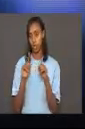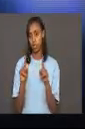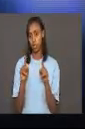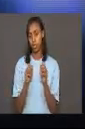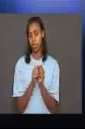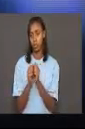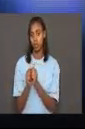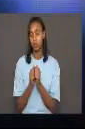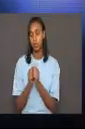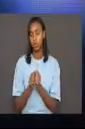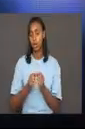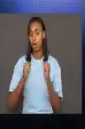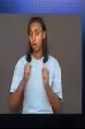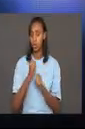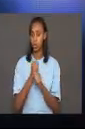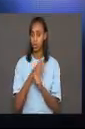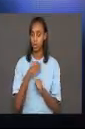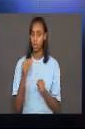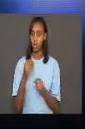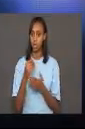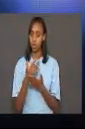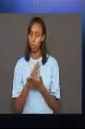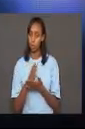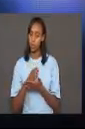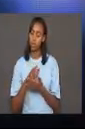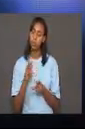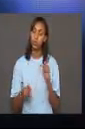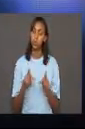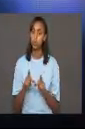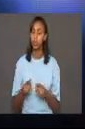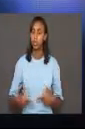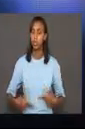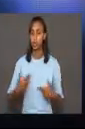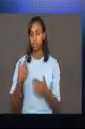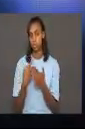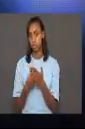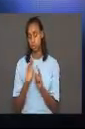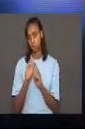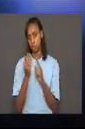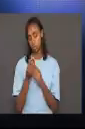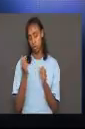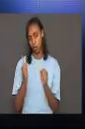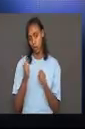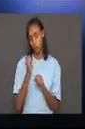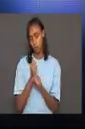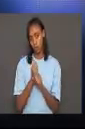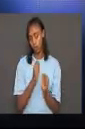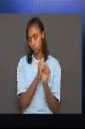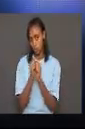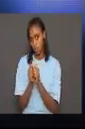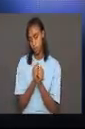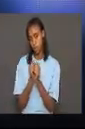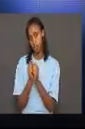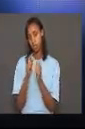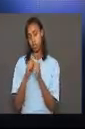But with hard work and commitment, people living in these conditions can work